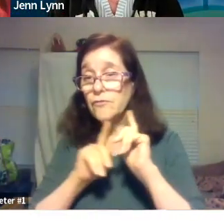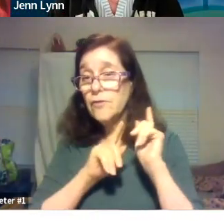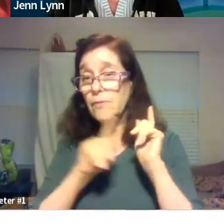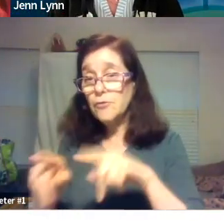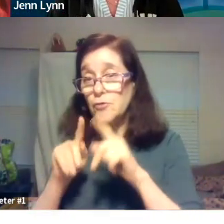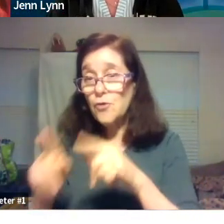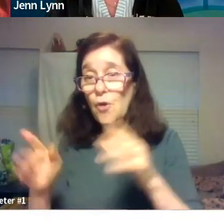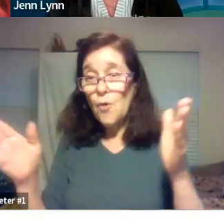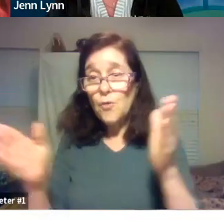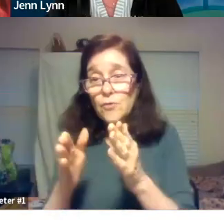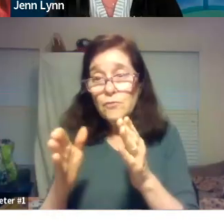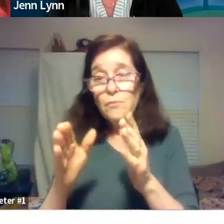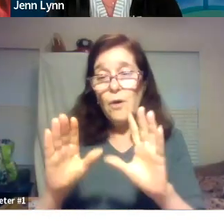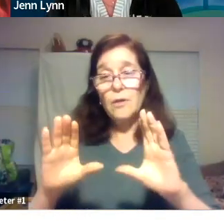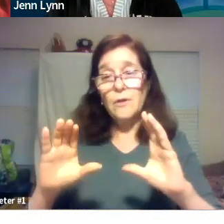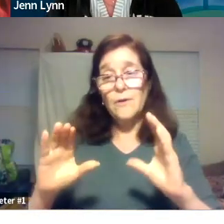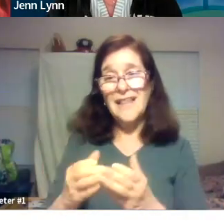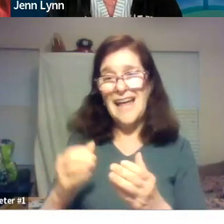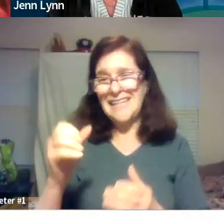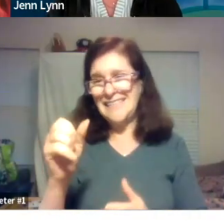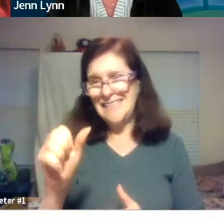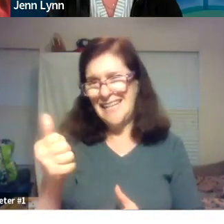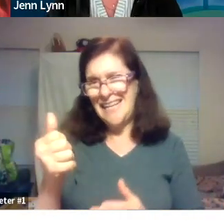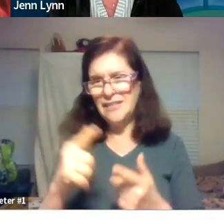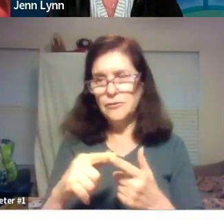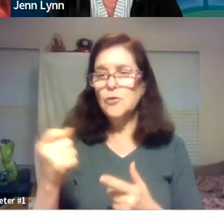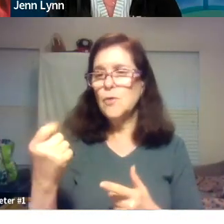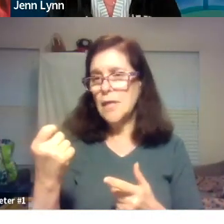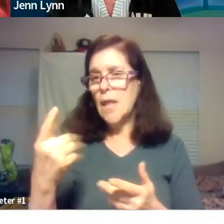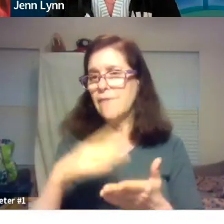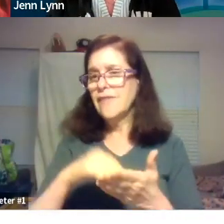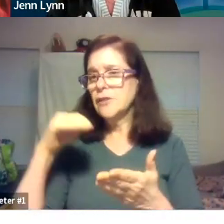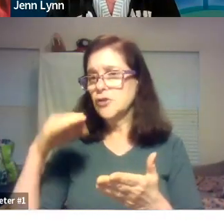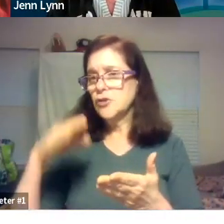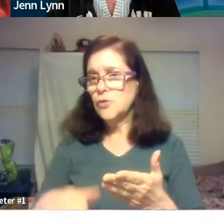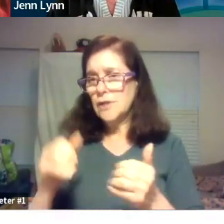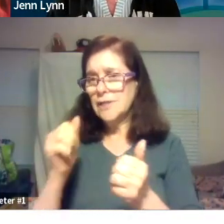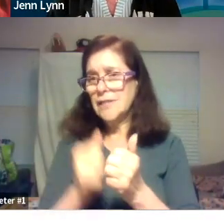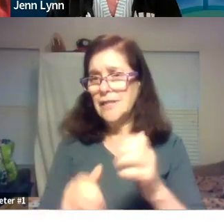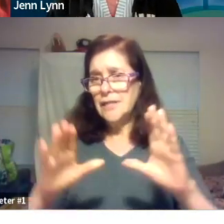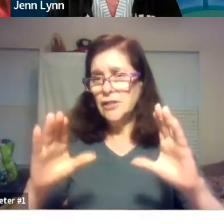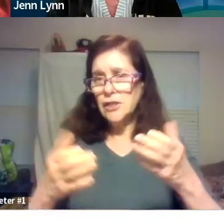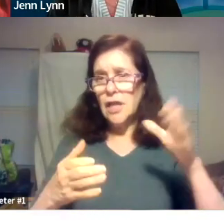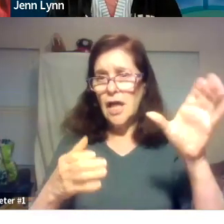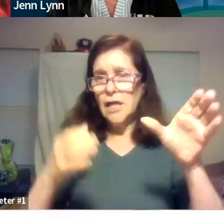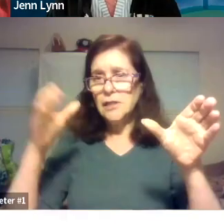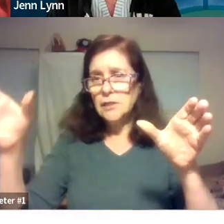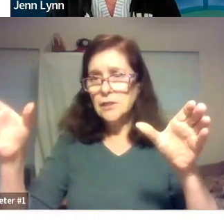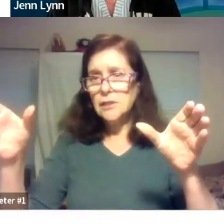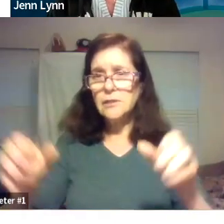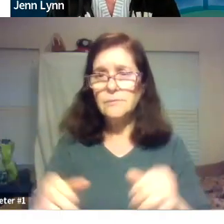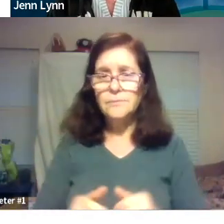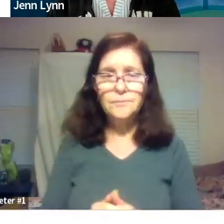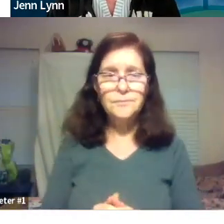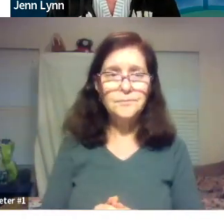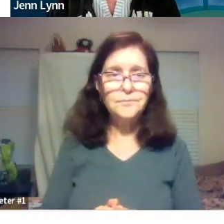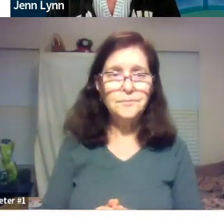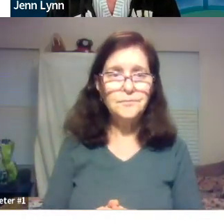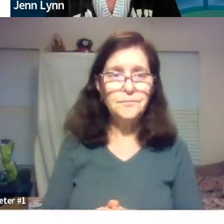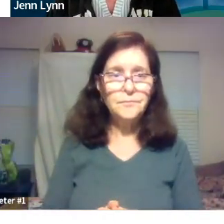It's a smaller class, 10 to 11 students per class. You can go to the next.